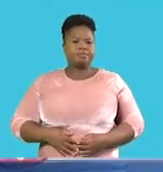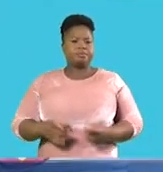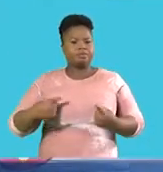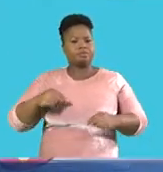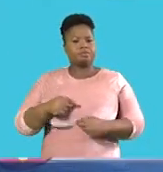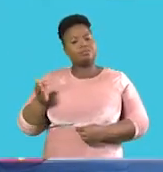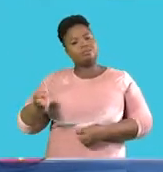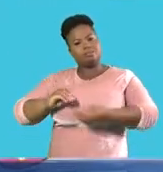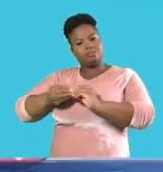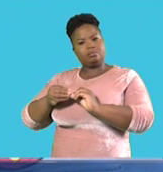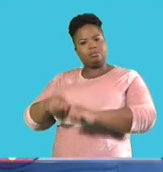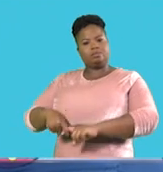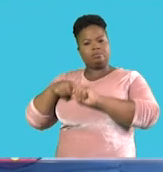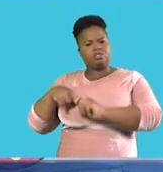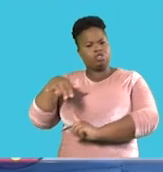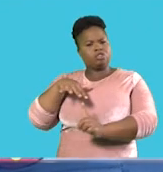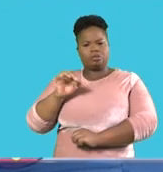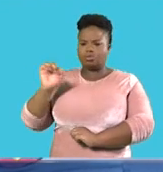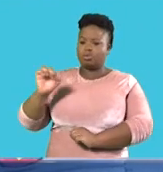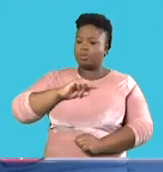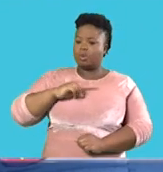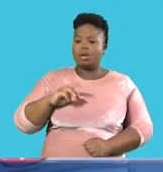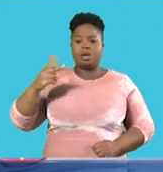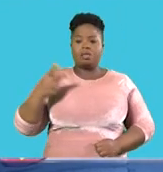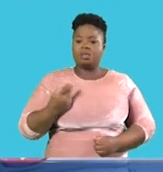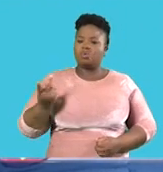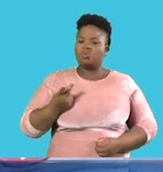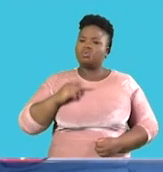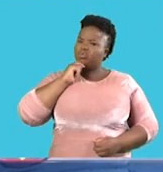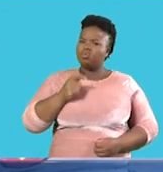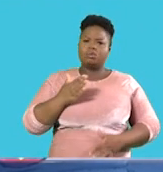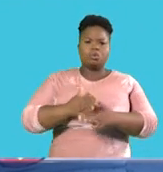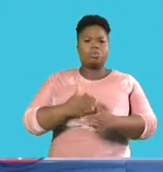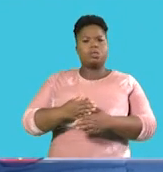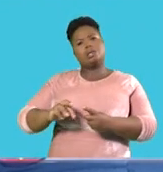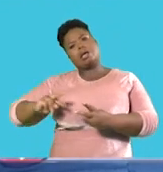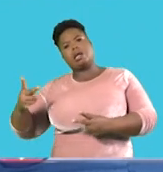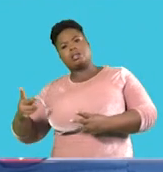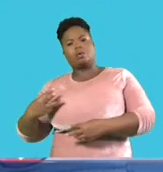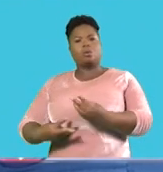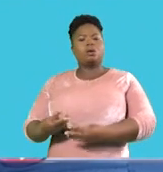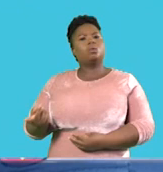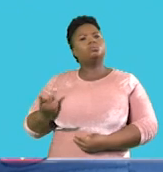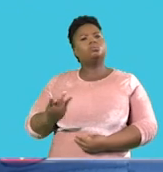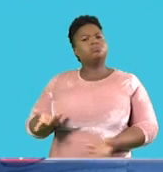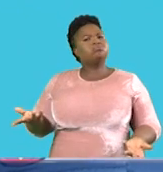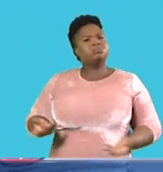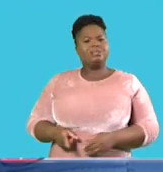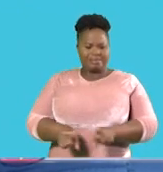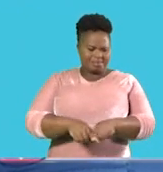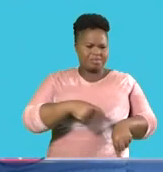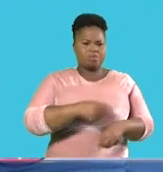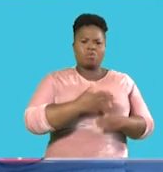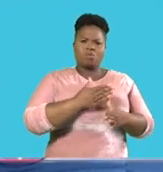back, we amended their suspension condition, is because some of them were found to be working secondarily in other places while at Putco,